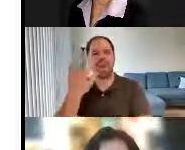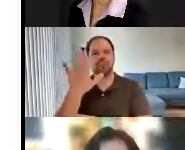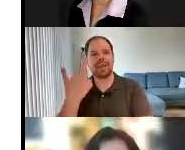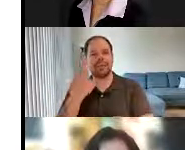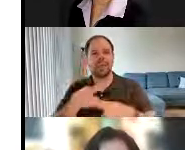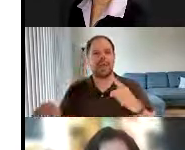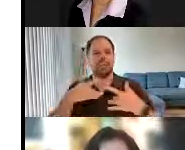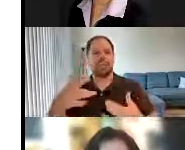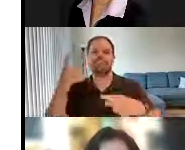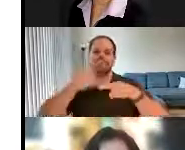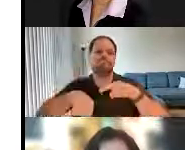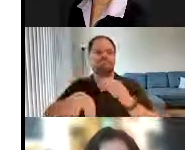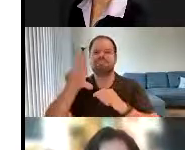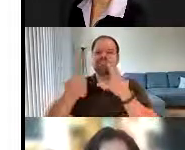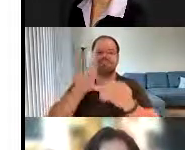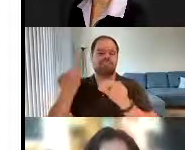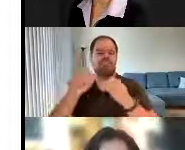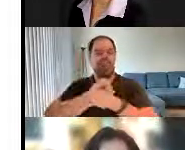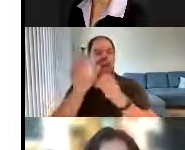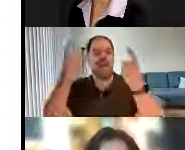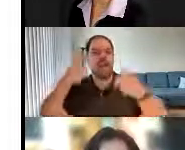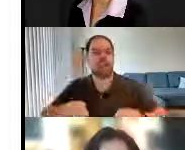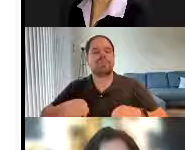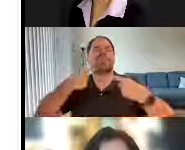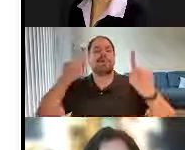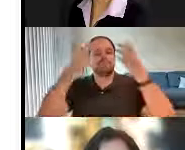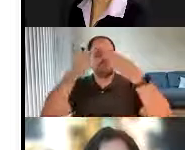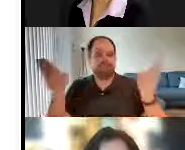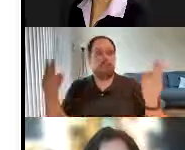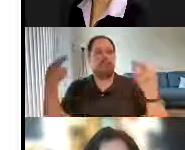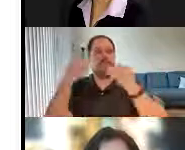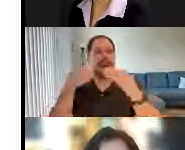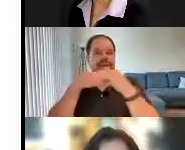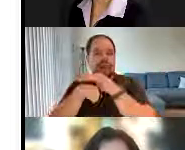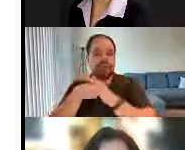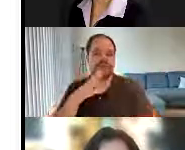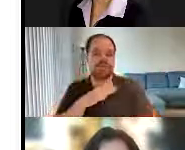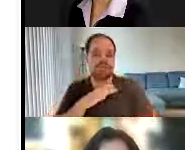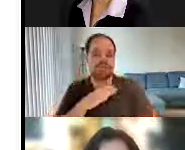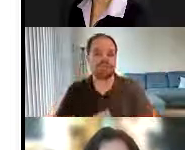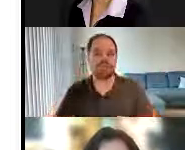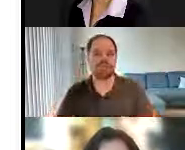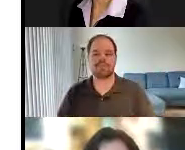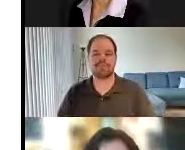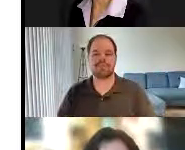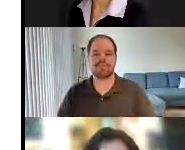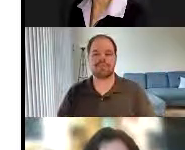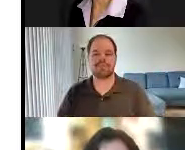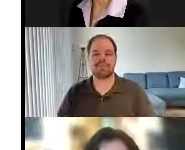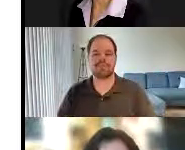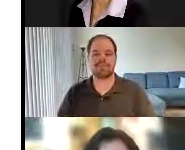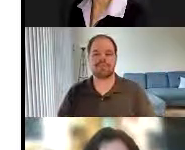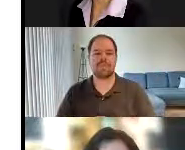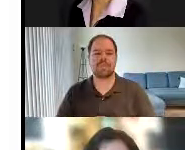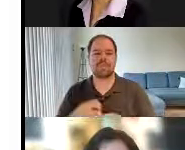their view. A lot of individuals are interested in having a hybrid approach to their healthcare, and that